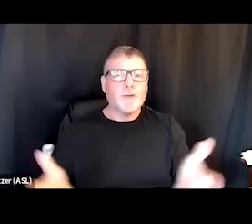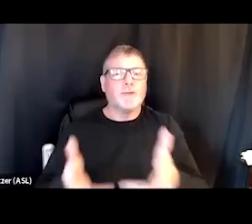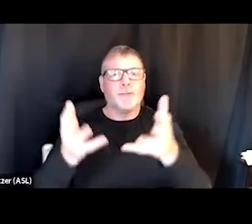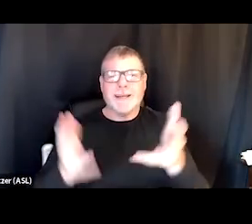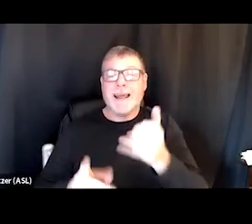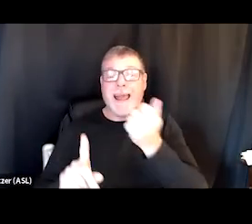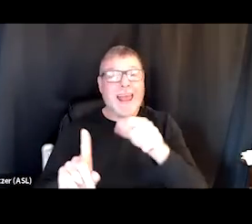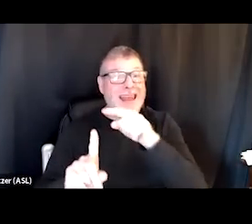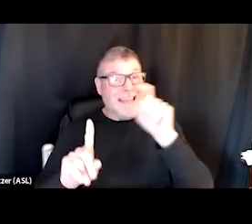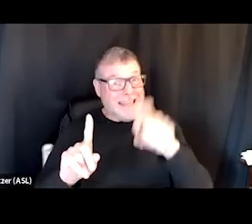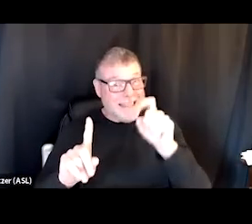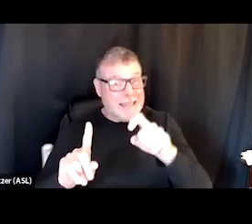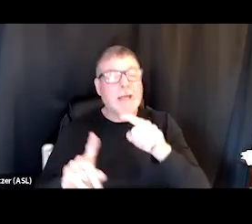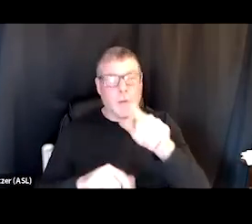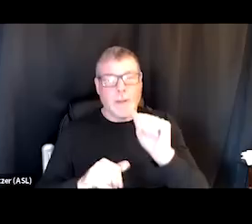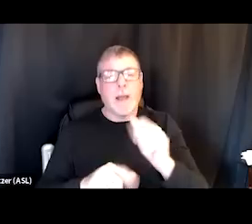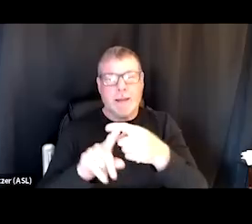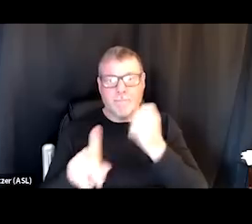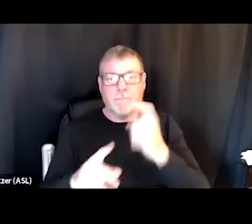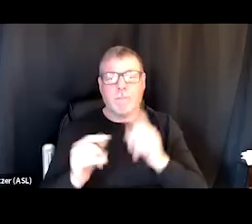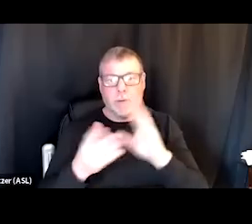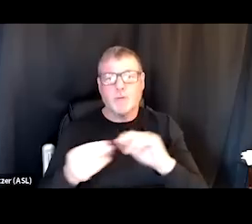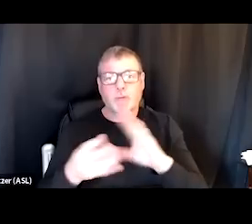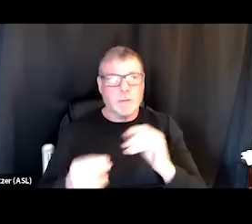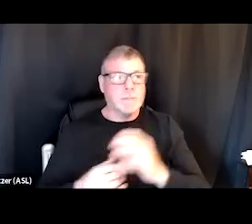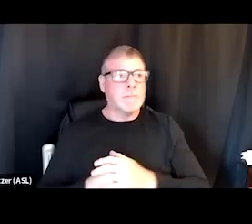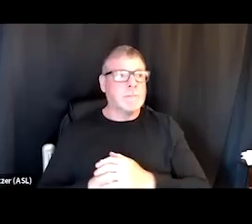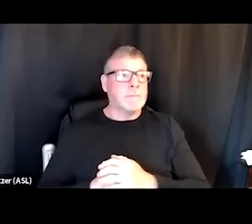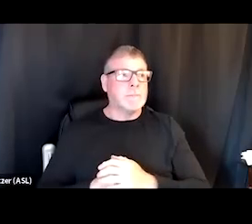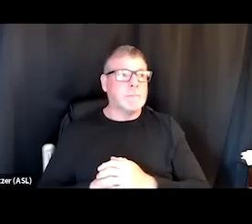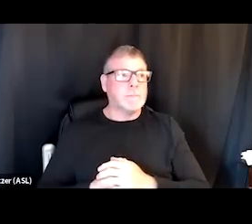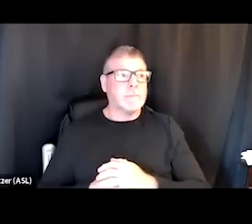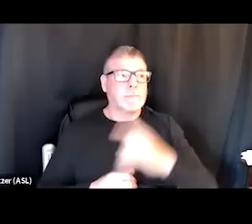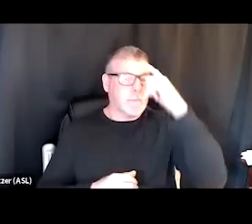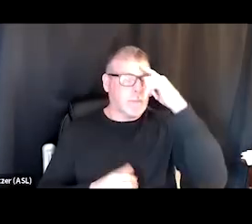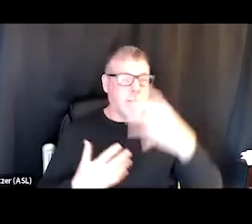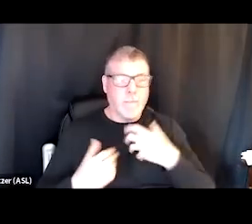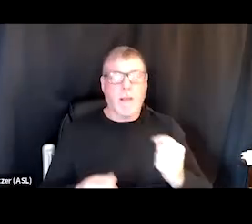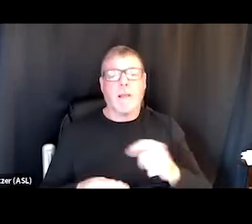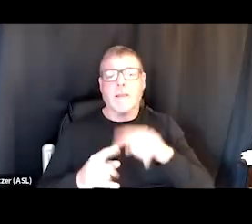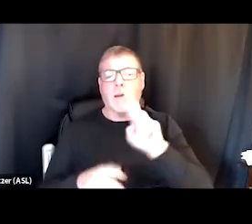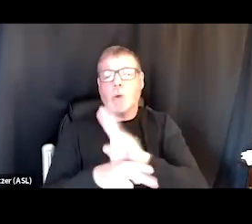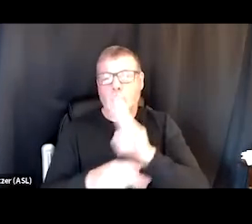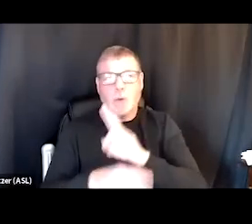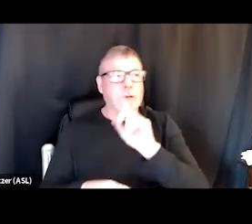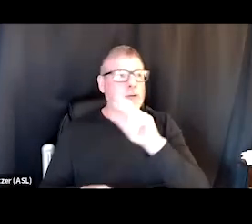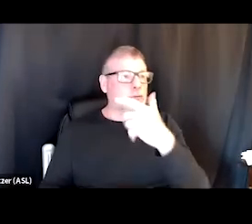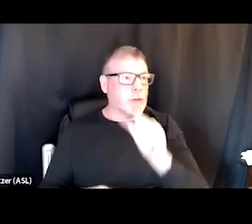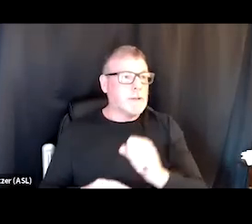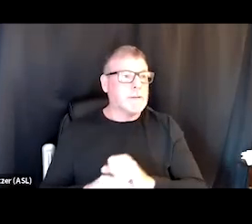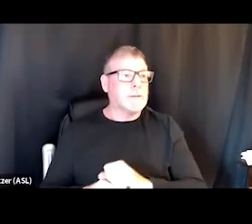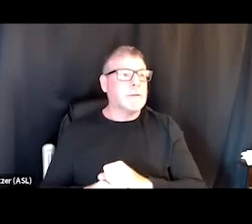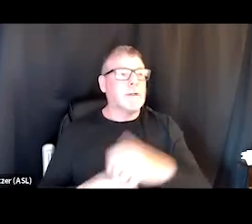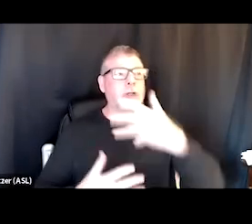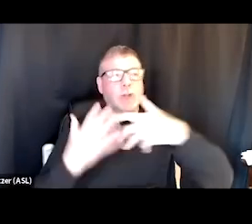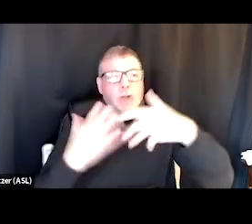anything that they need. You can pretty much get out of the story they're telling you. Mental health, substance use, social determinants